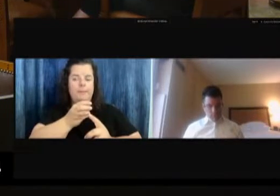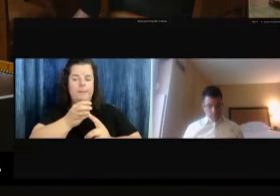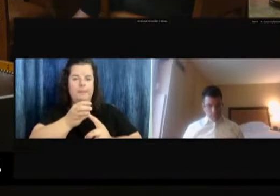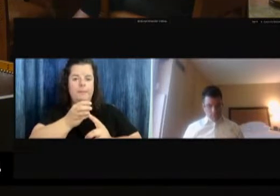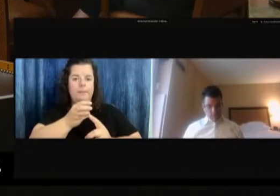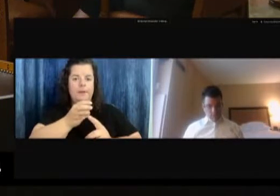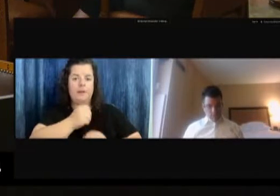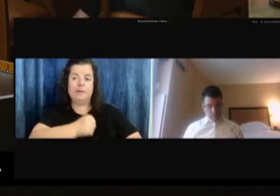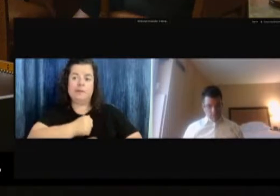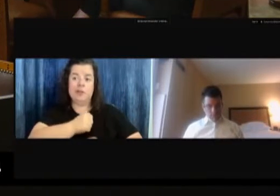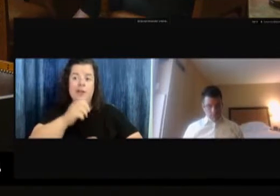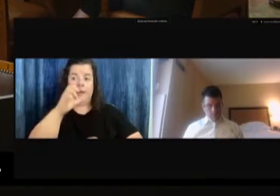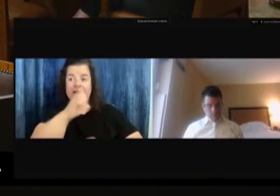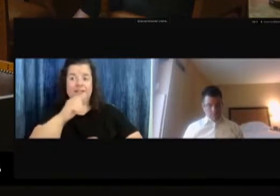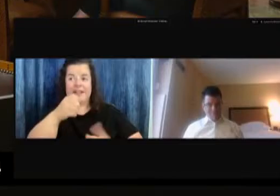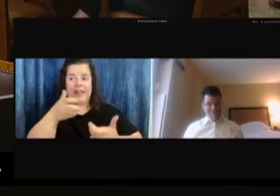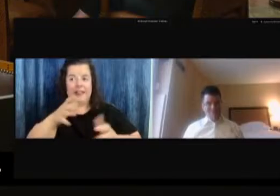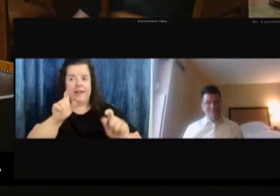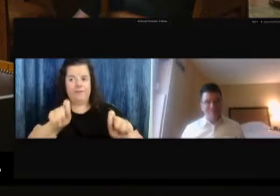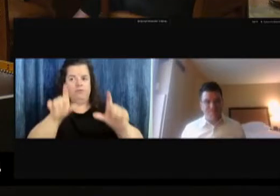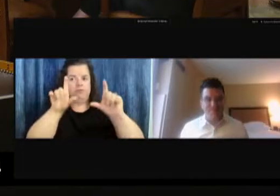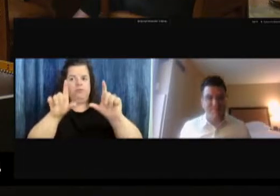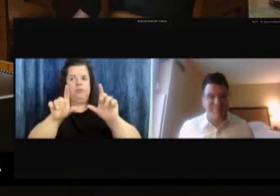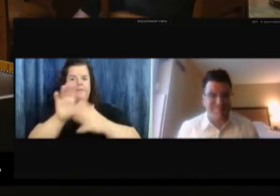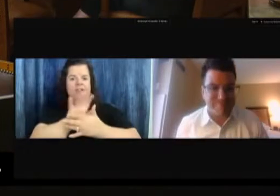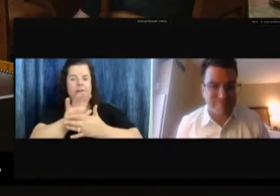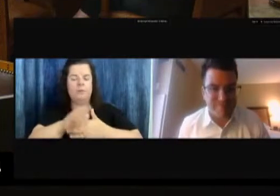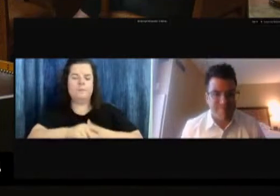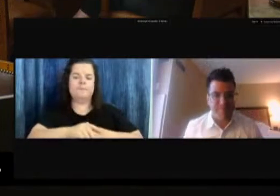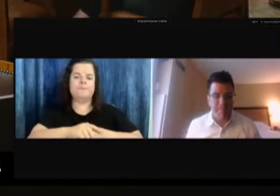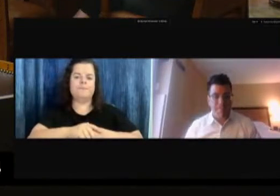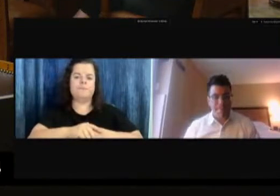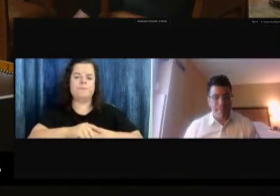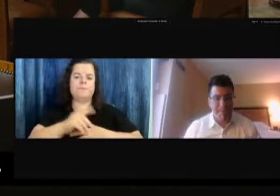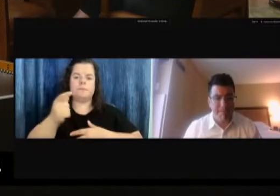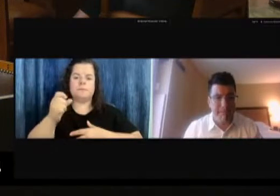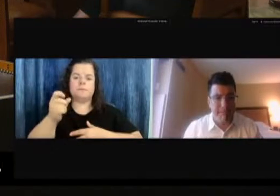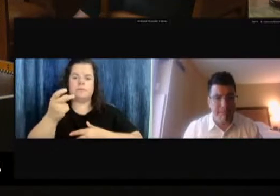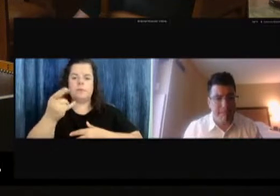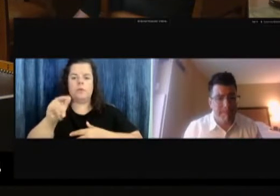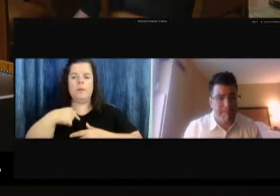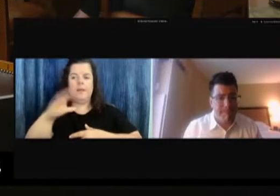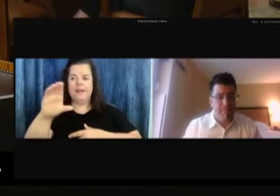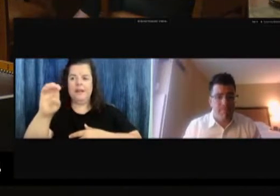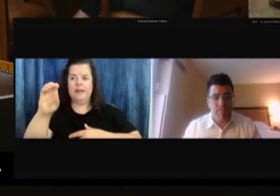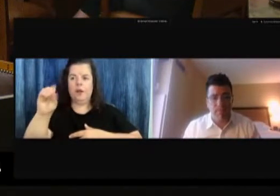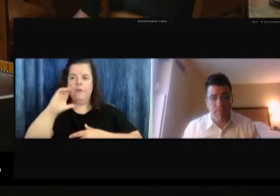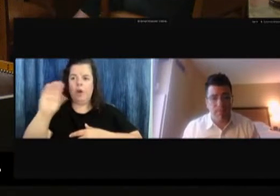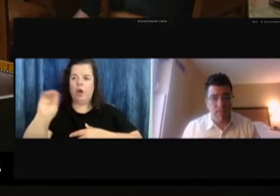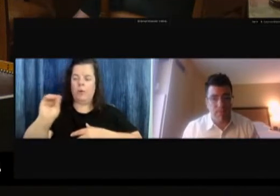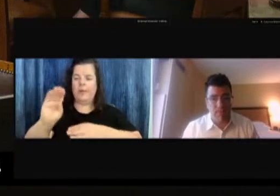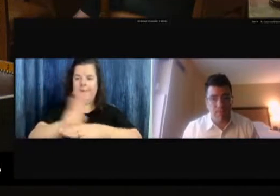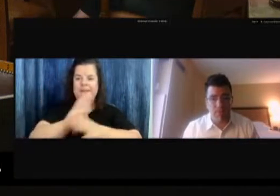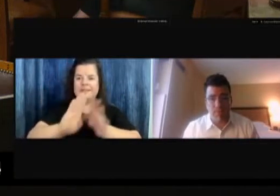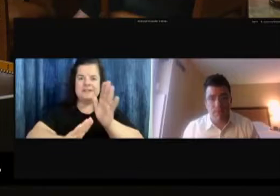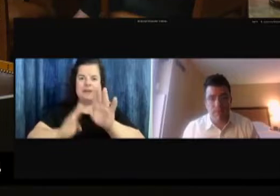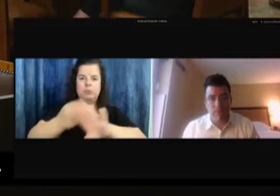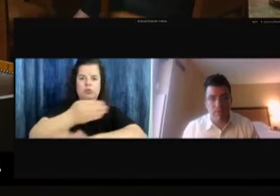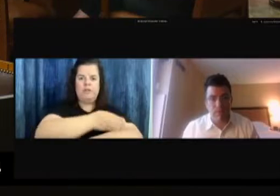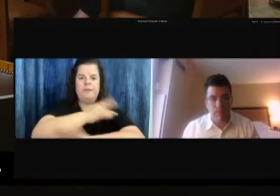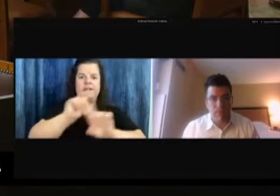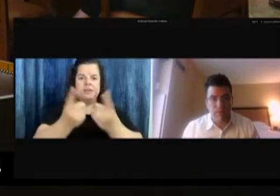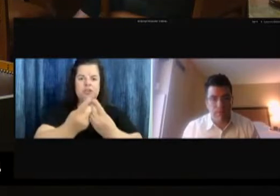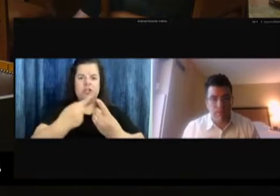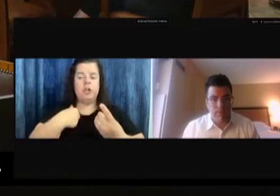sorry, apparently it's not letting me put on my video. So I'm Georgia Petropoulos, and I'm the CEO of the Oakland Business Improvement District. And we